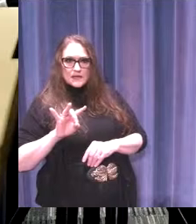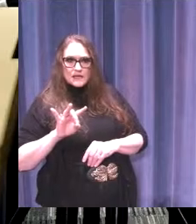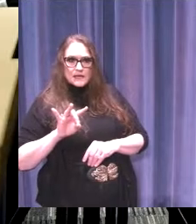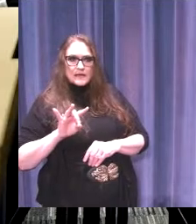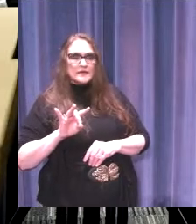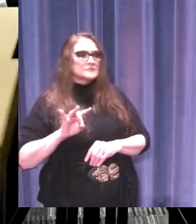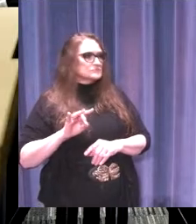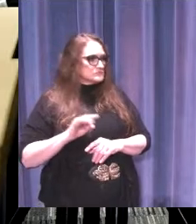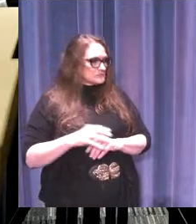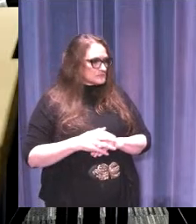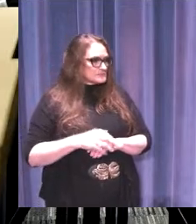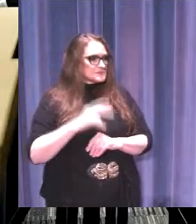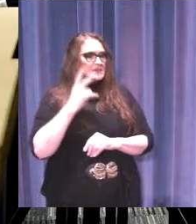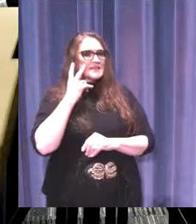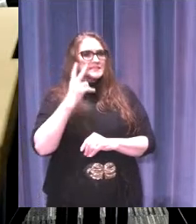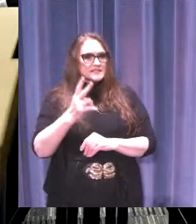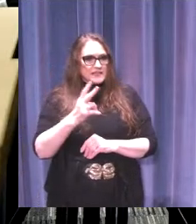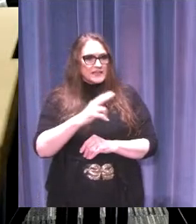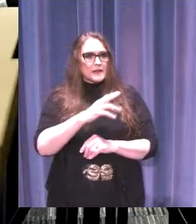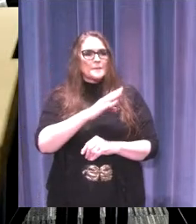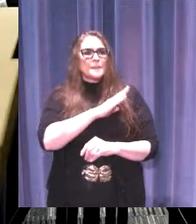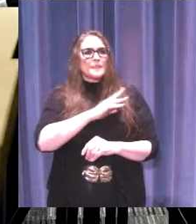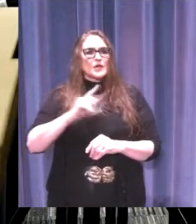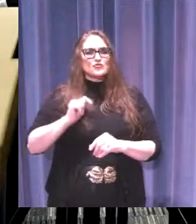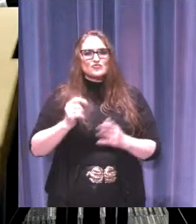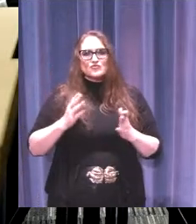Seeing none. Trustee Swanson?